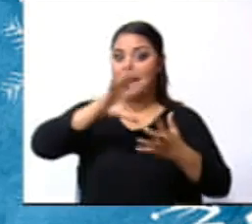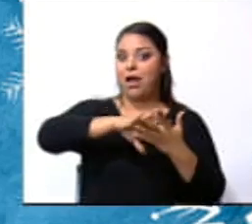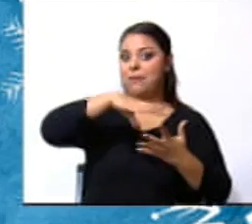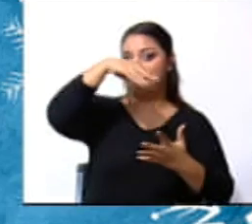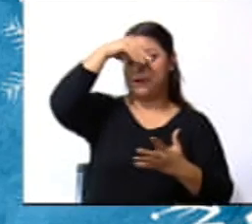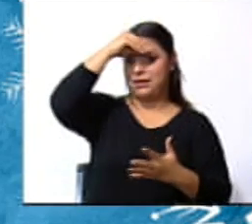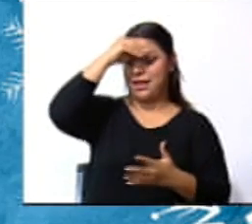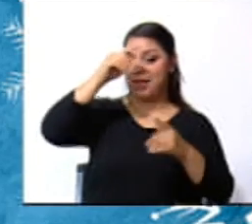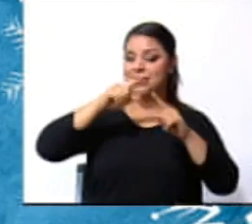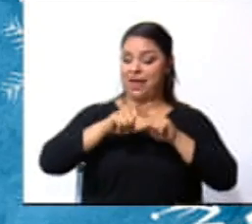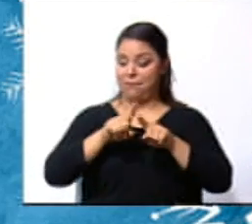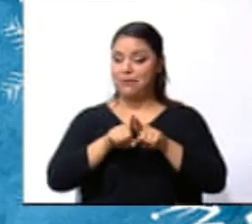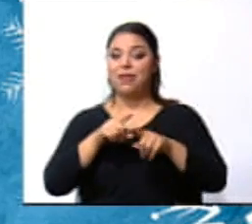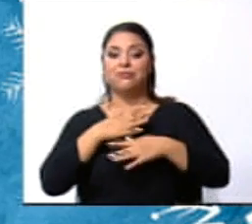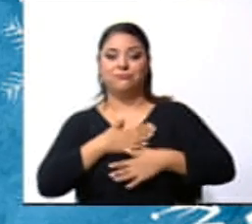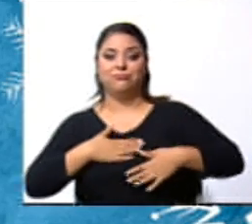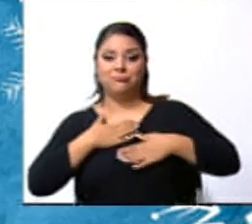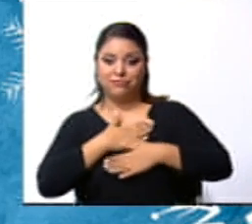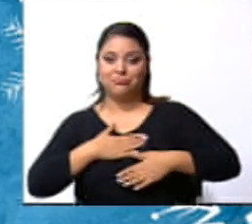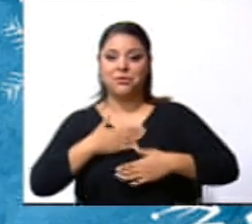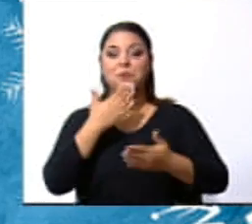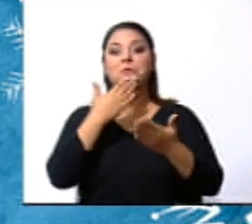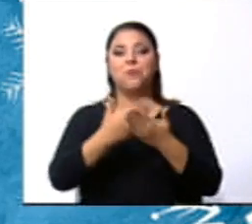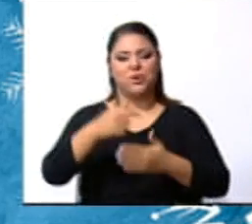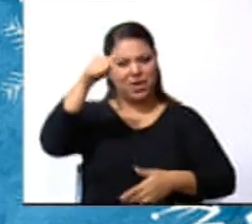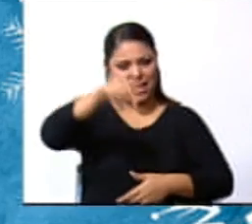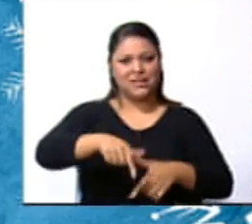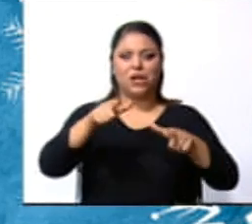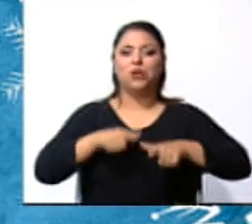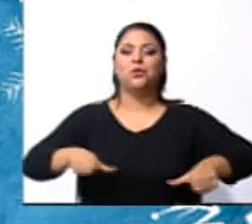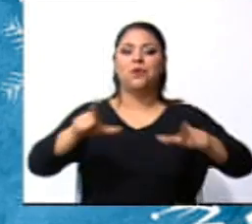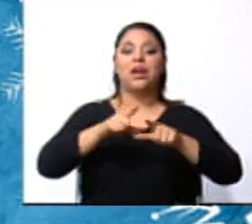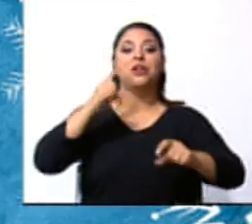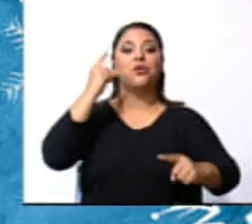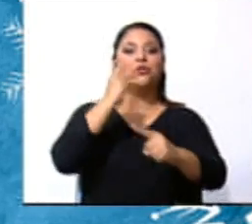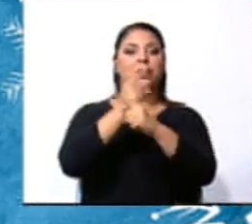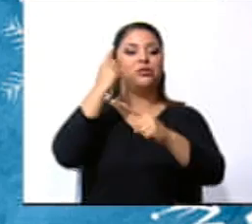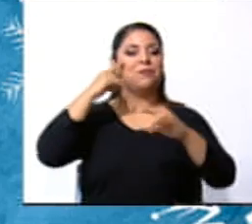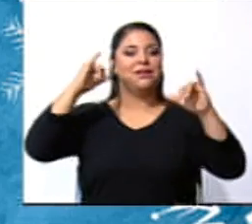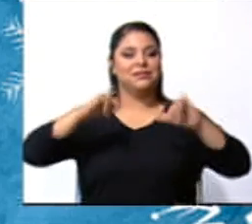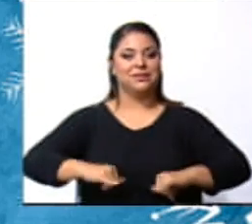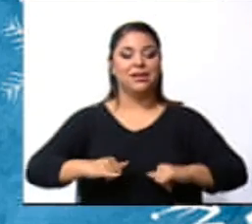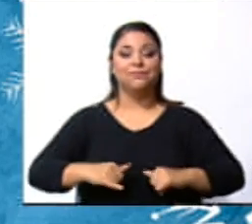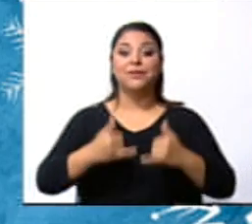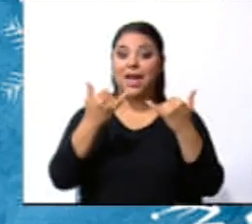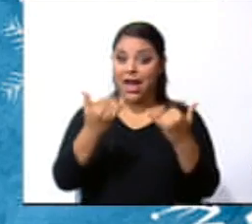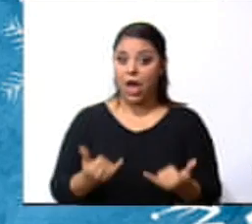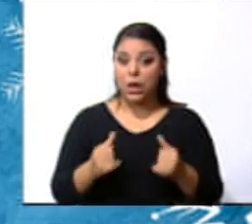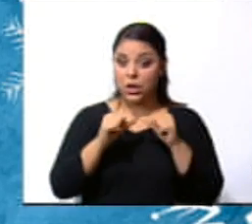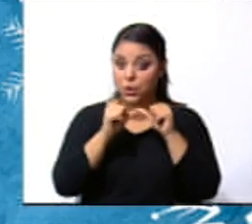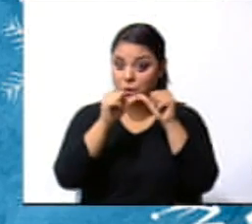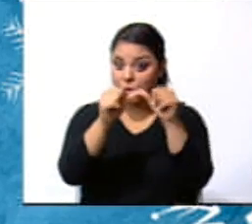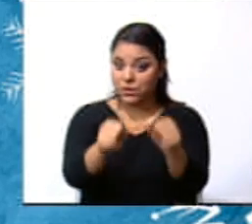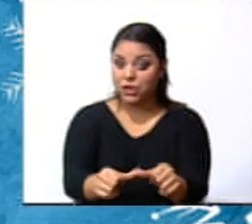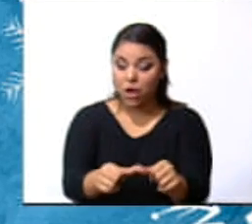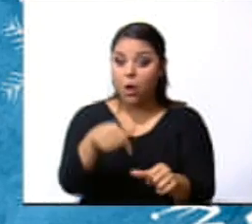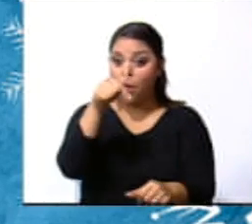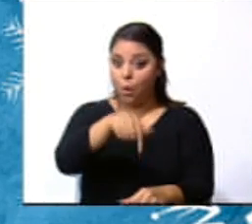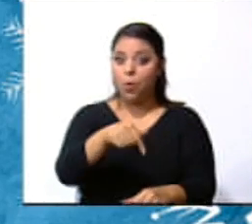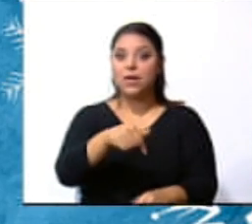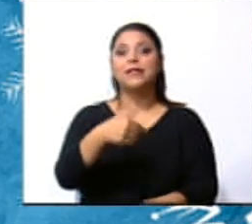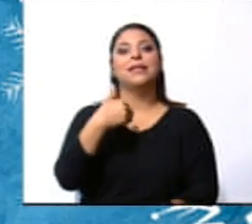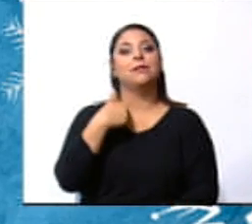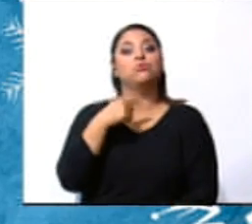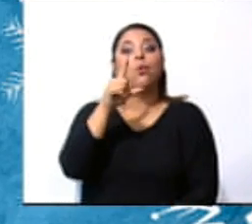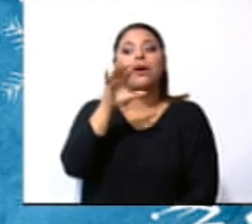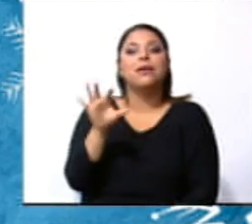lots of fun? Well, this is the right place to be. But before continuing, we were supposed to have a new classmate